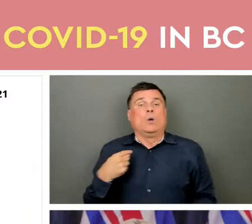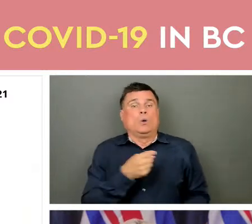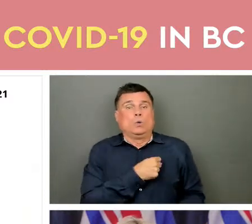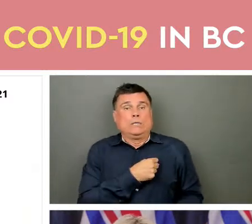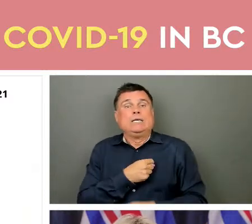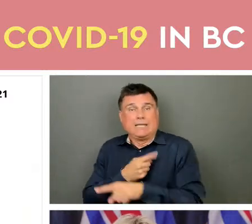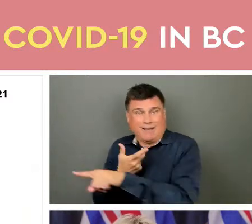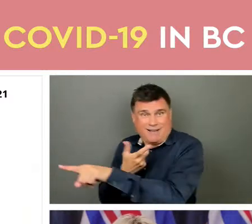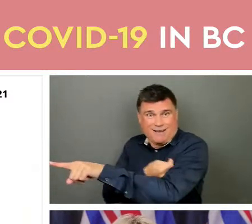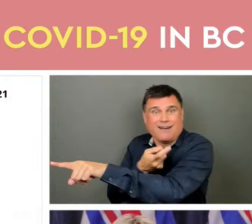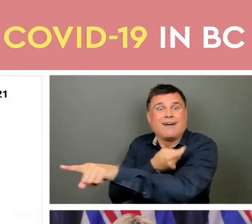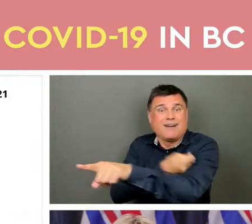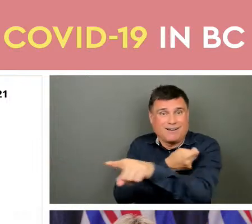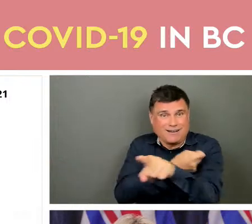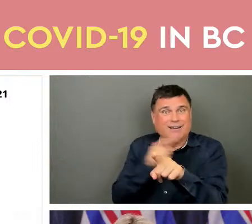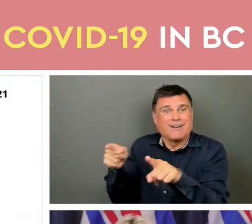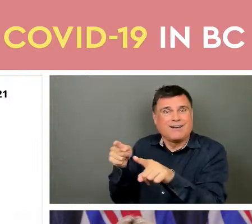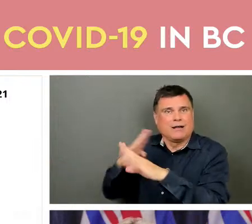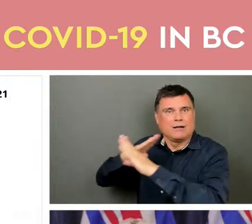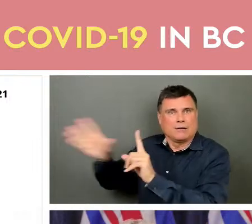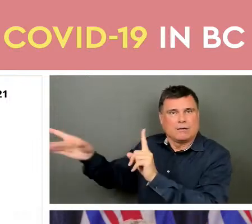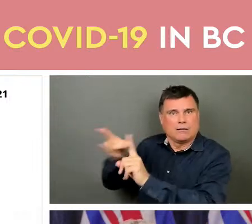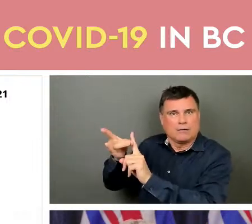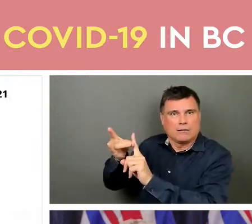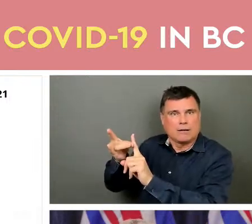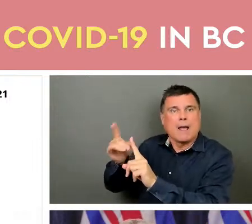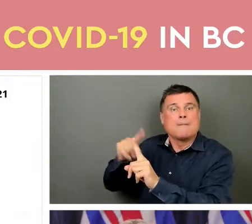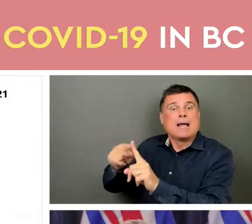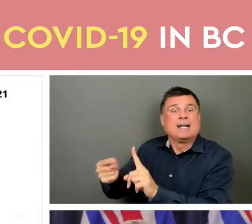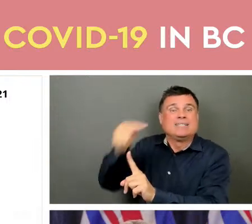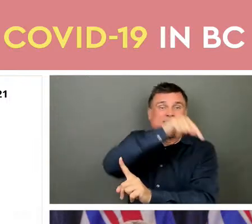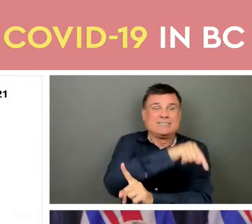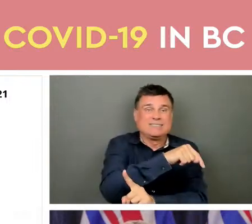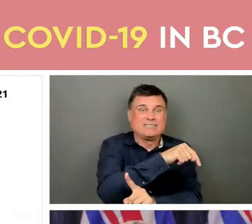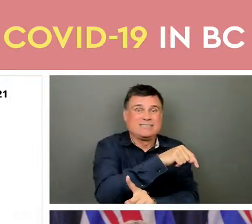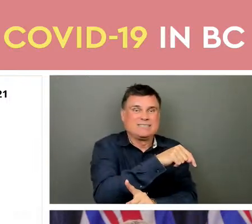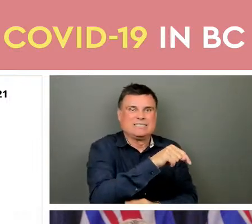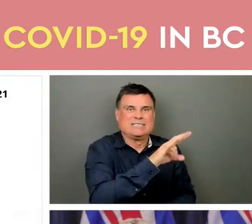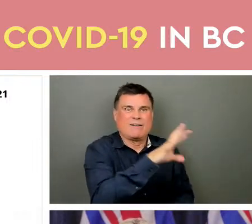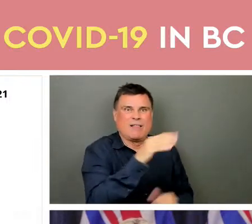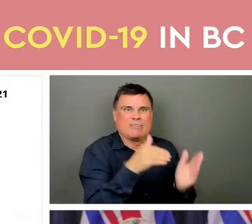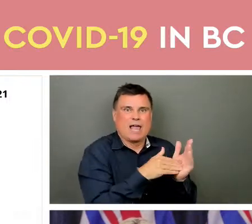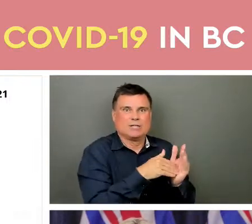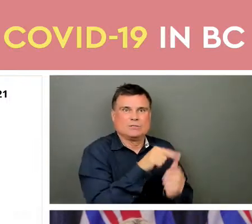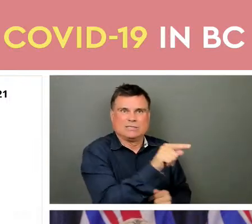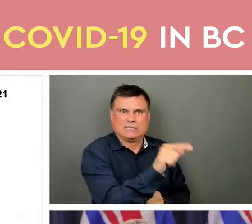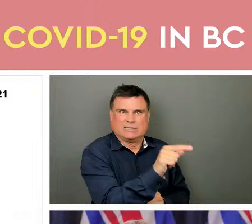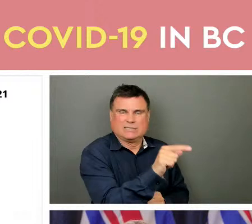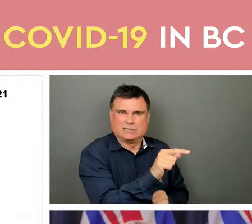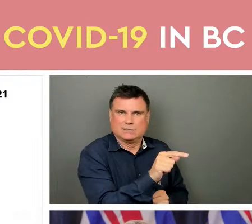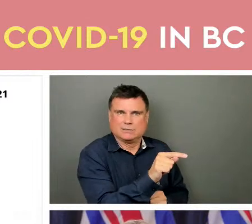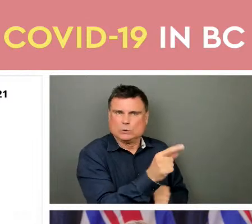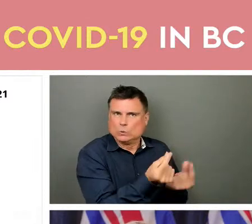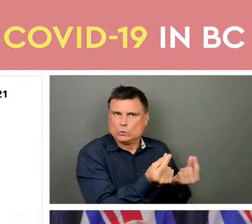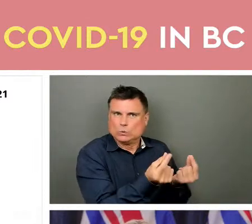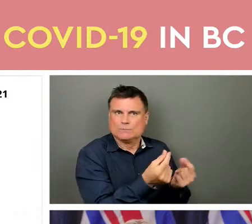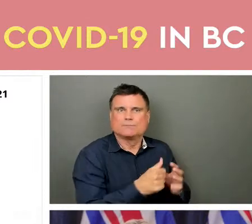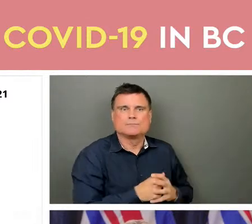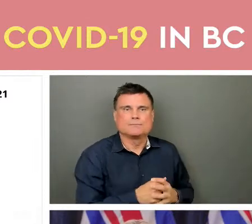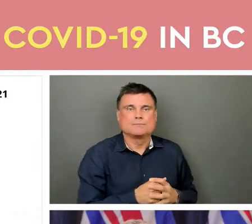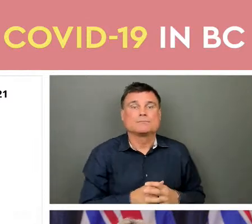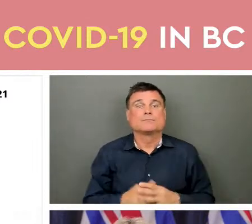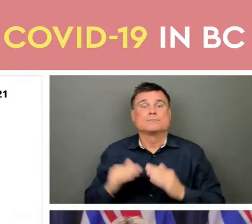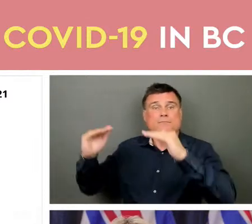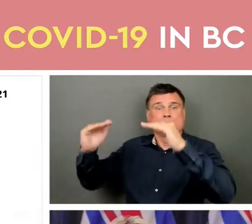by stopping transmission of this virus and by being immunized ourselves. When we look at the number of cases, we do